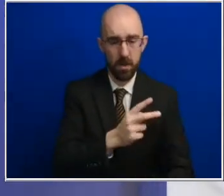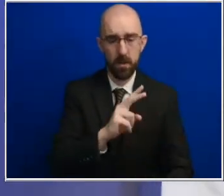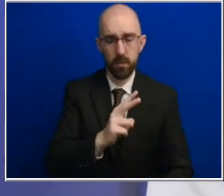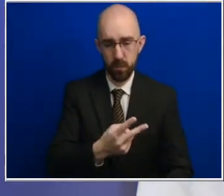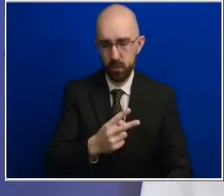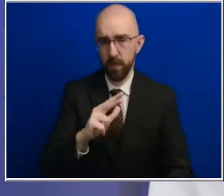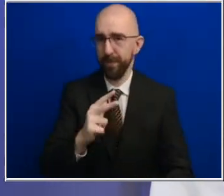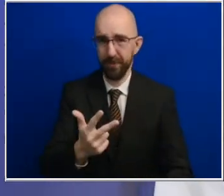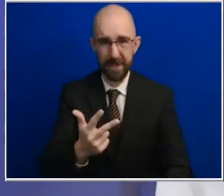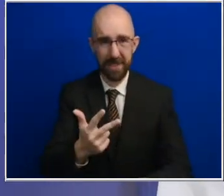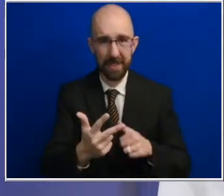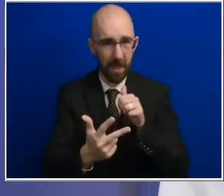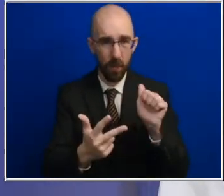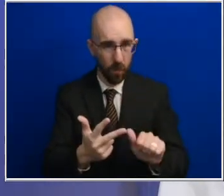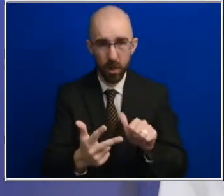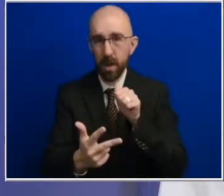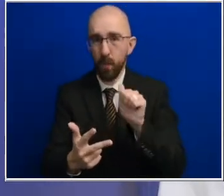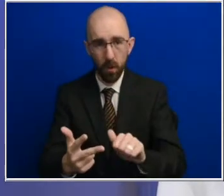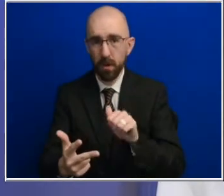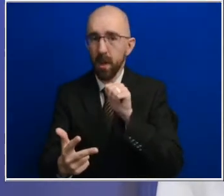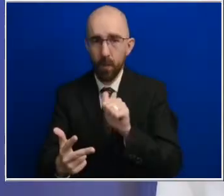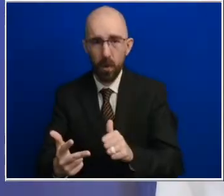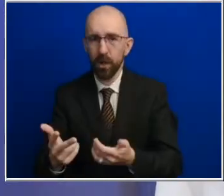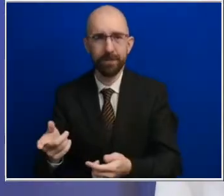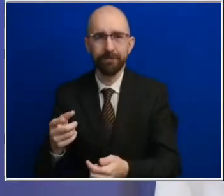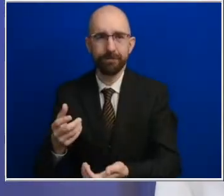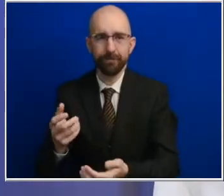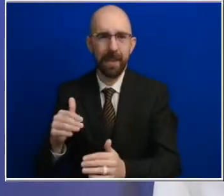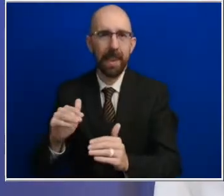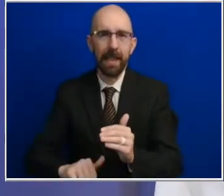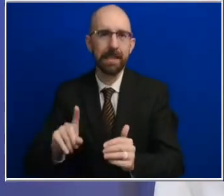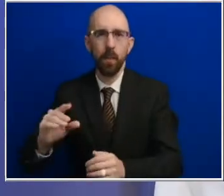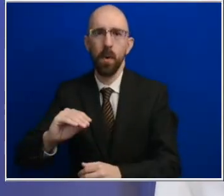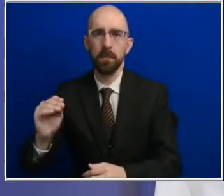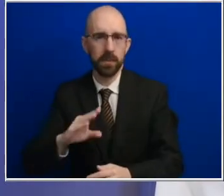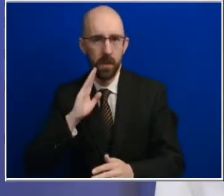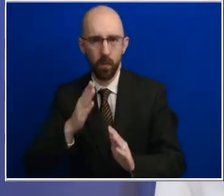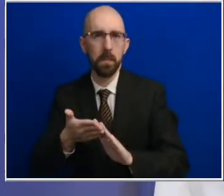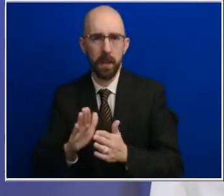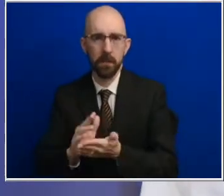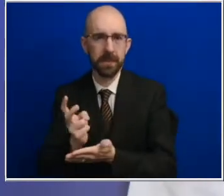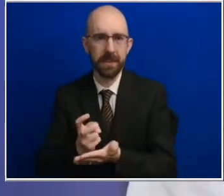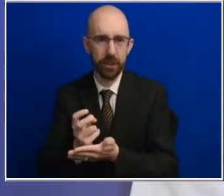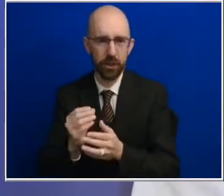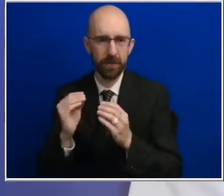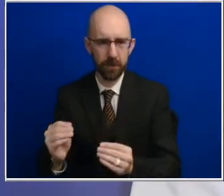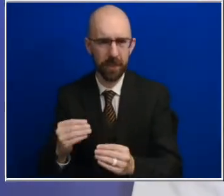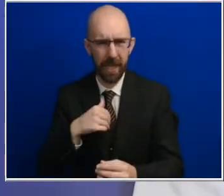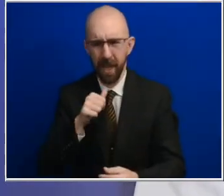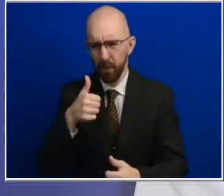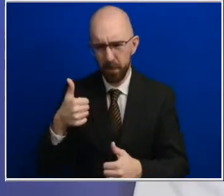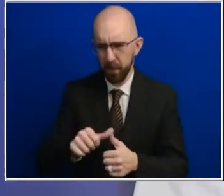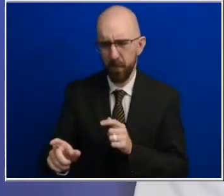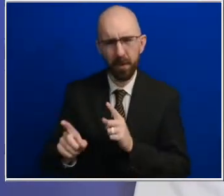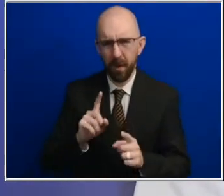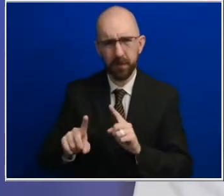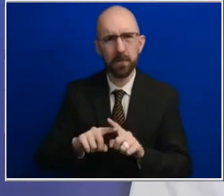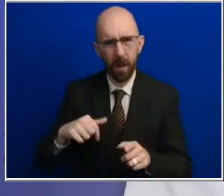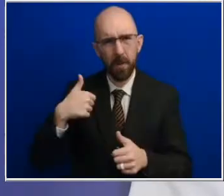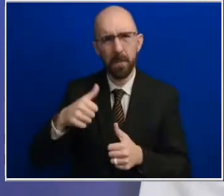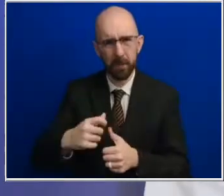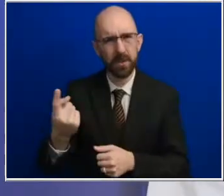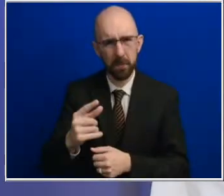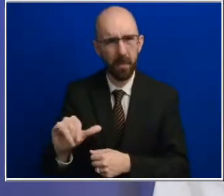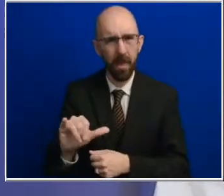And I don't remember the exact conversation with Eli that he referenced, but I'm sure it was something along those lines of being like, you've kind of done